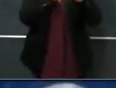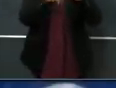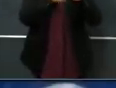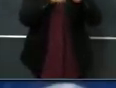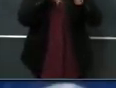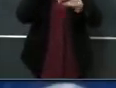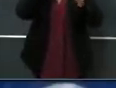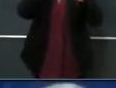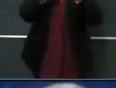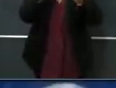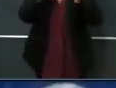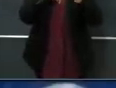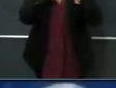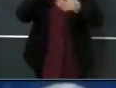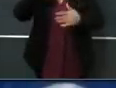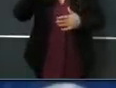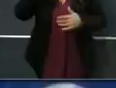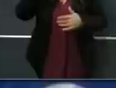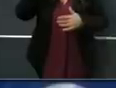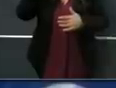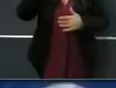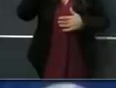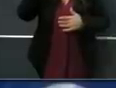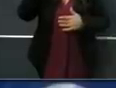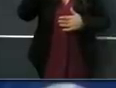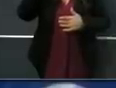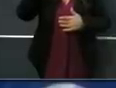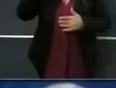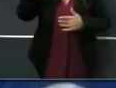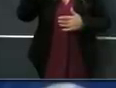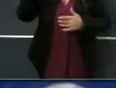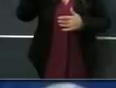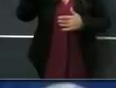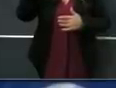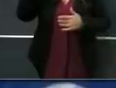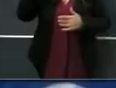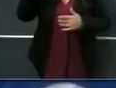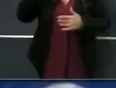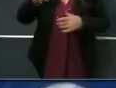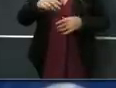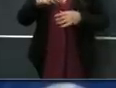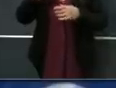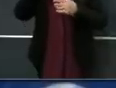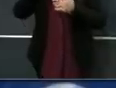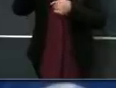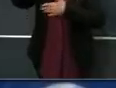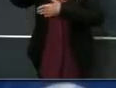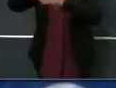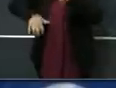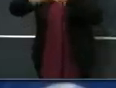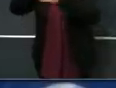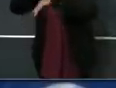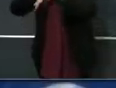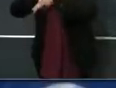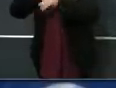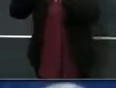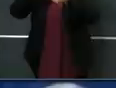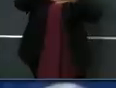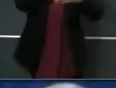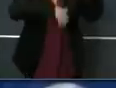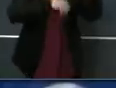covid19.ca.gov website, which is also available in Spanish, not just English. We will be putting that